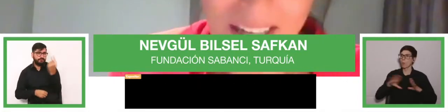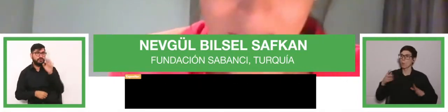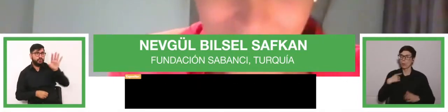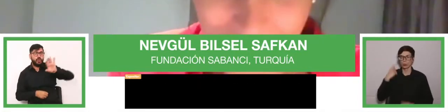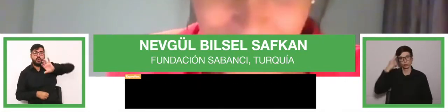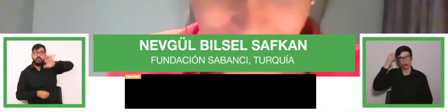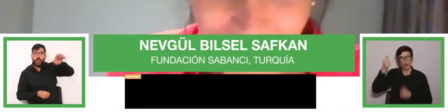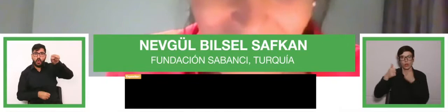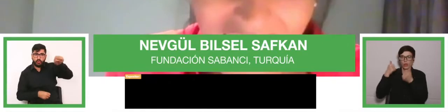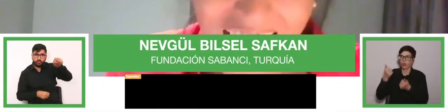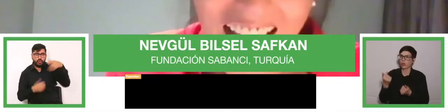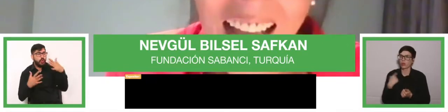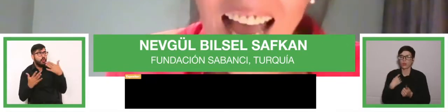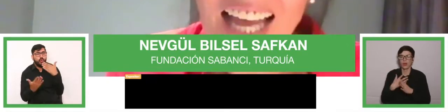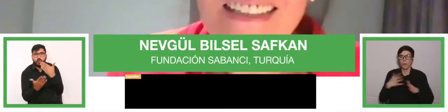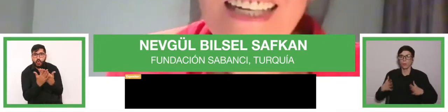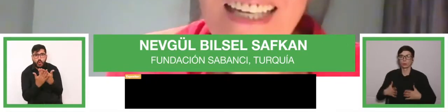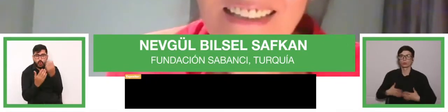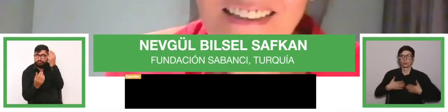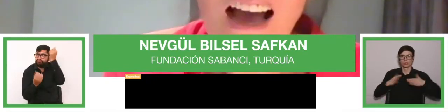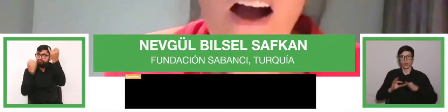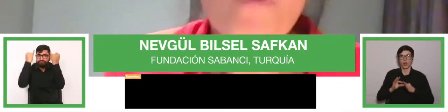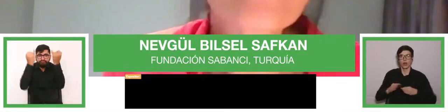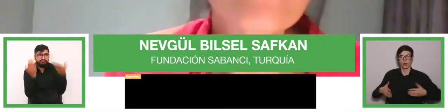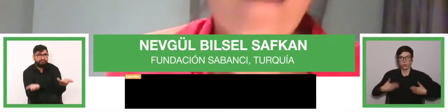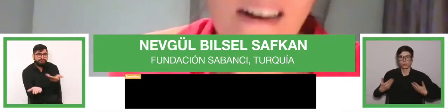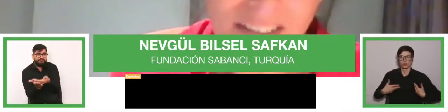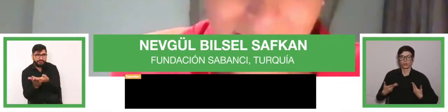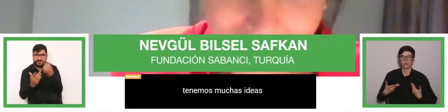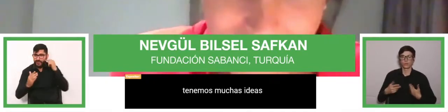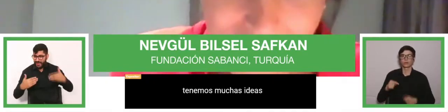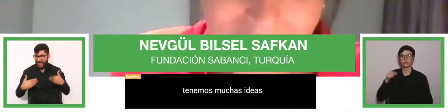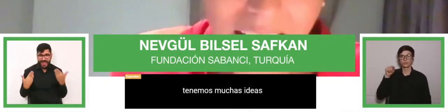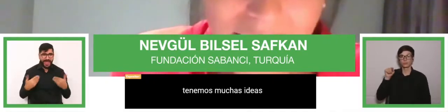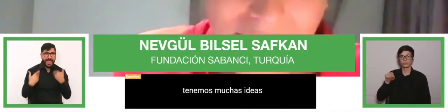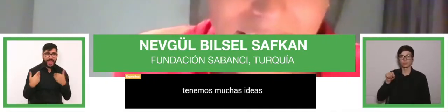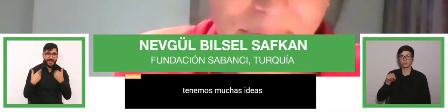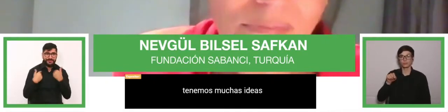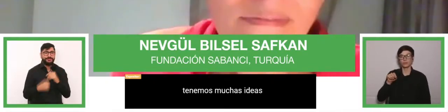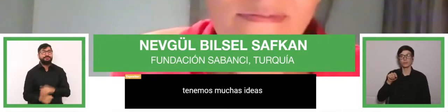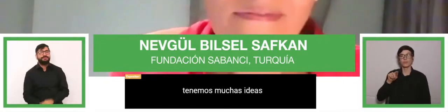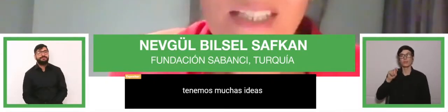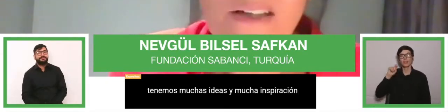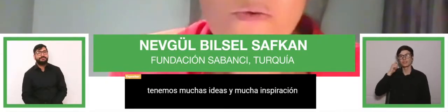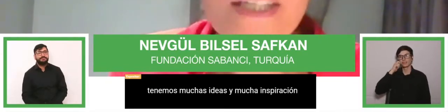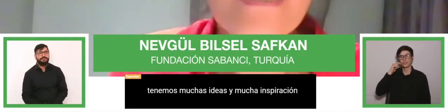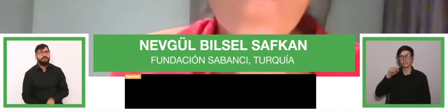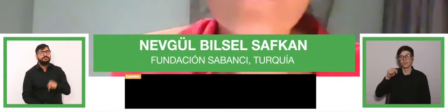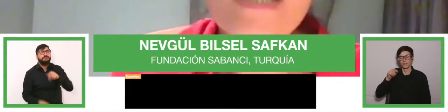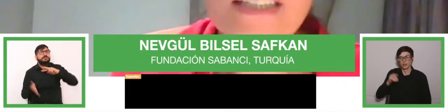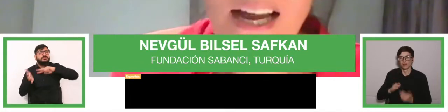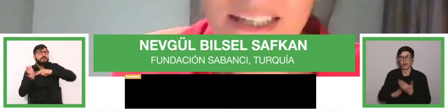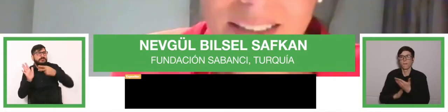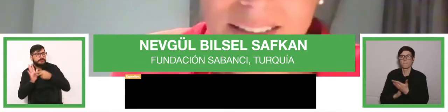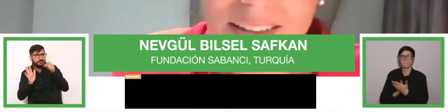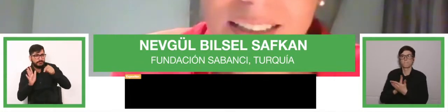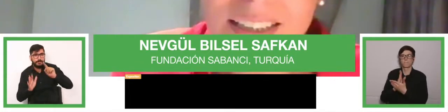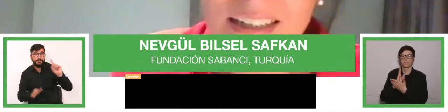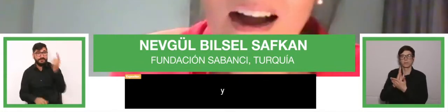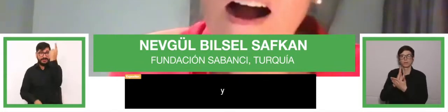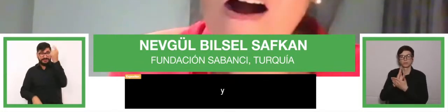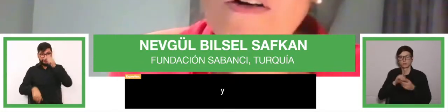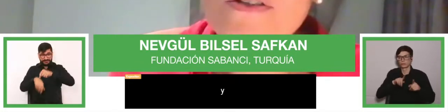of inspiration. And it's how it started that we